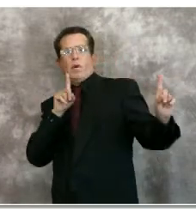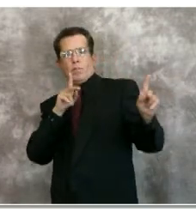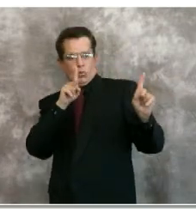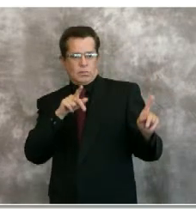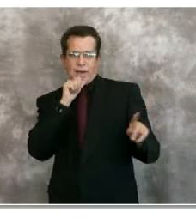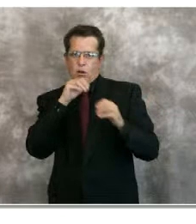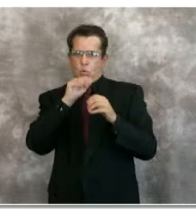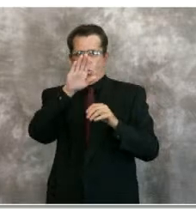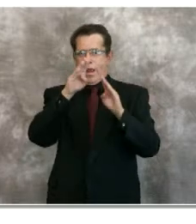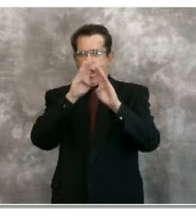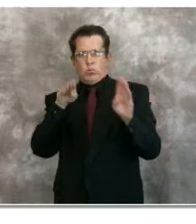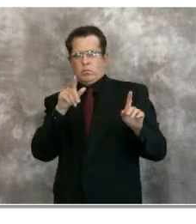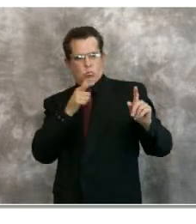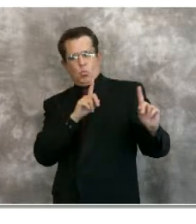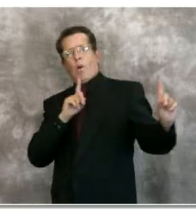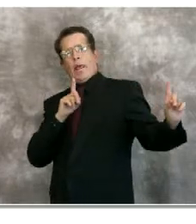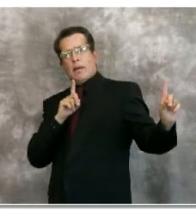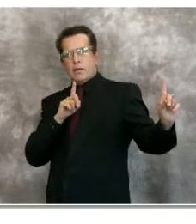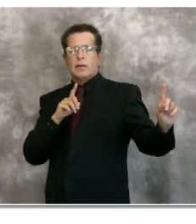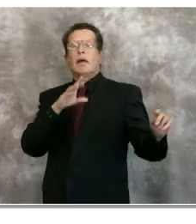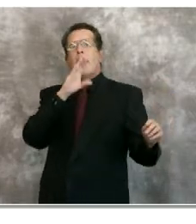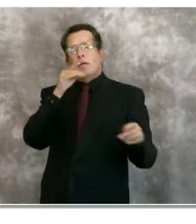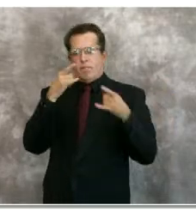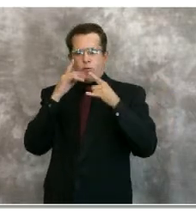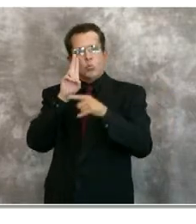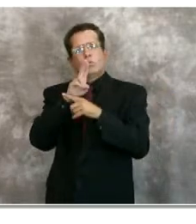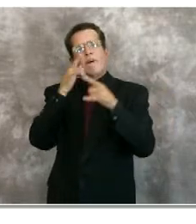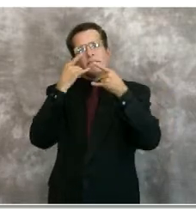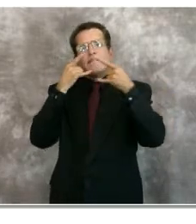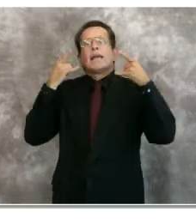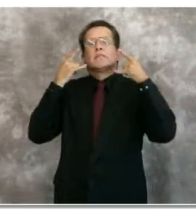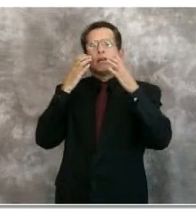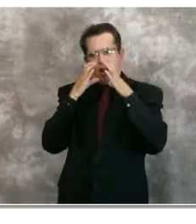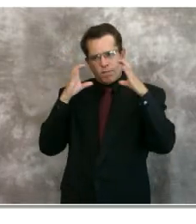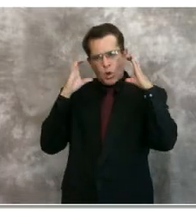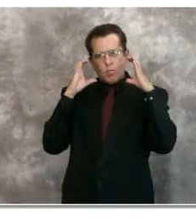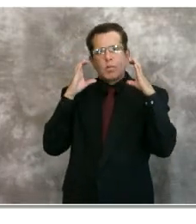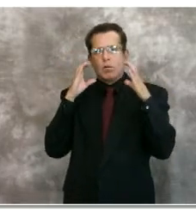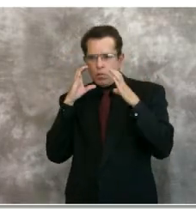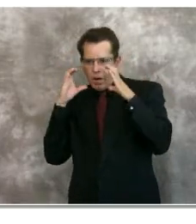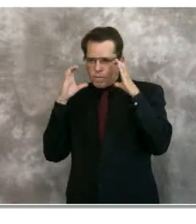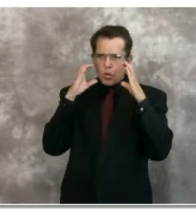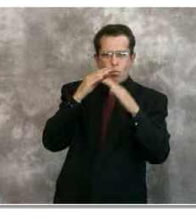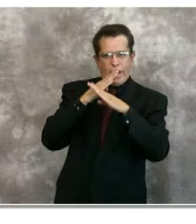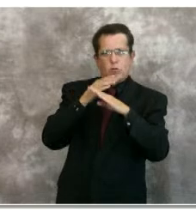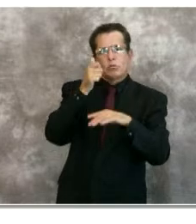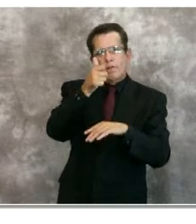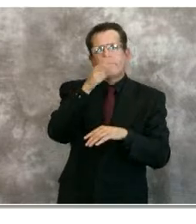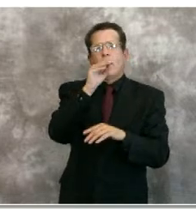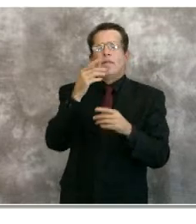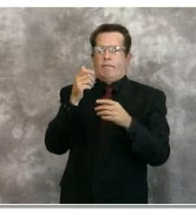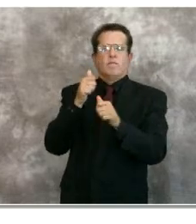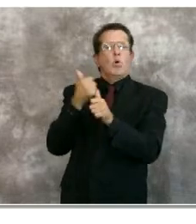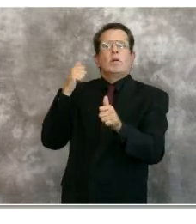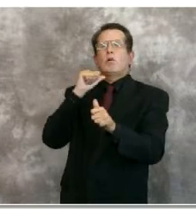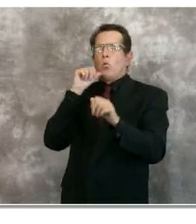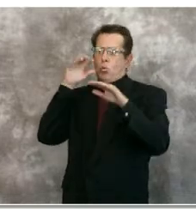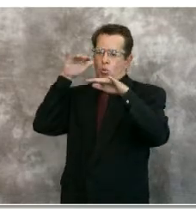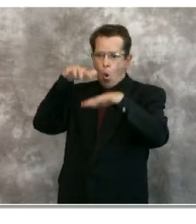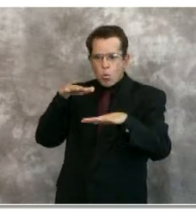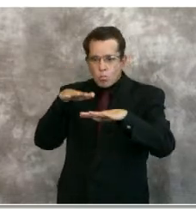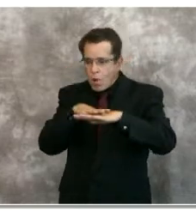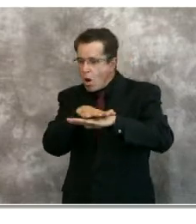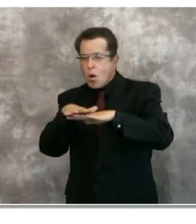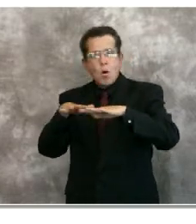wearing facial covering, and avoiding crowds, as well as staying home if you're sick. Please don't wait